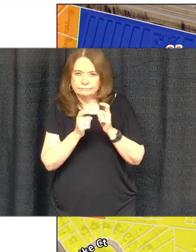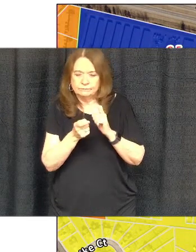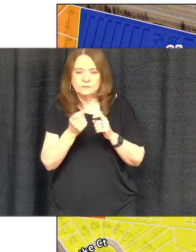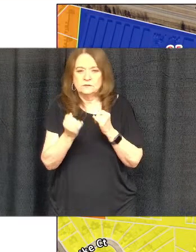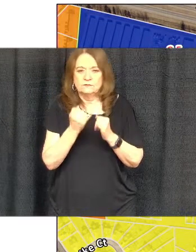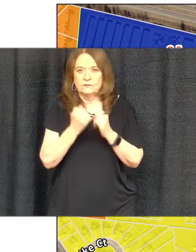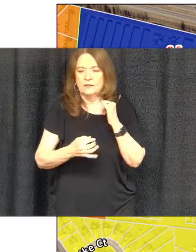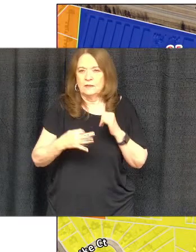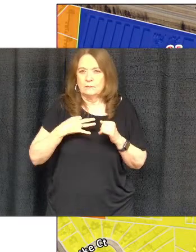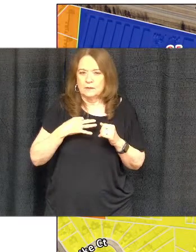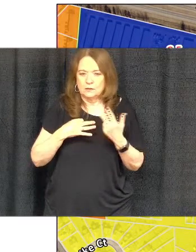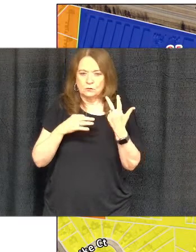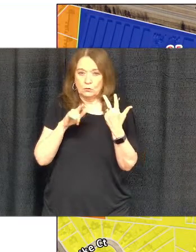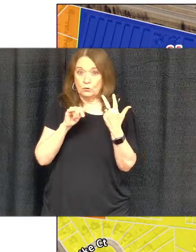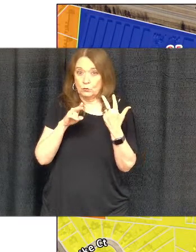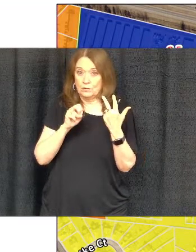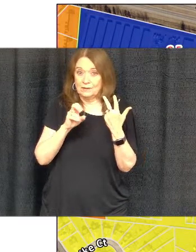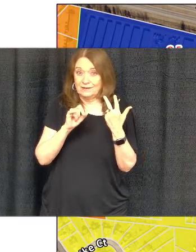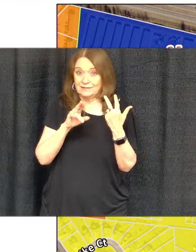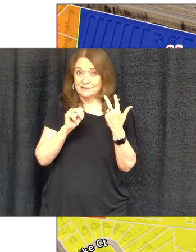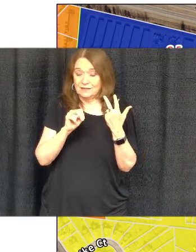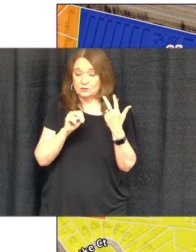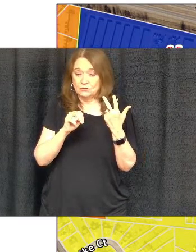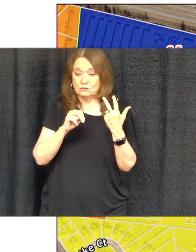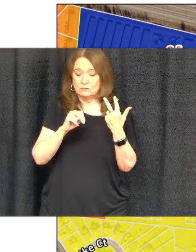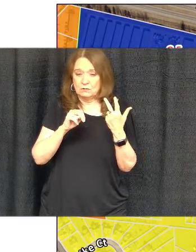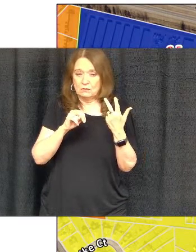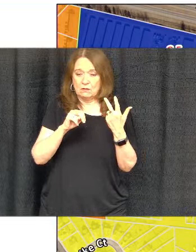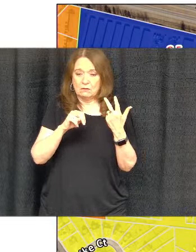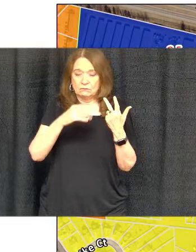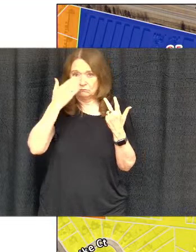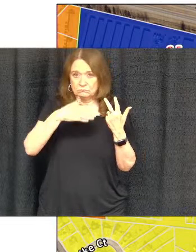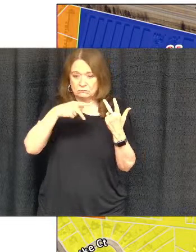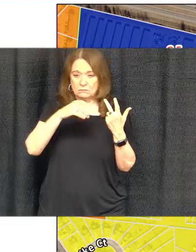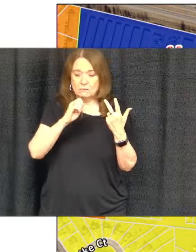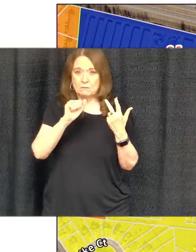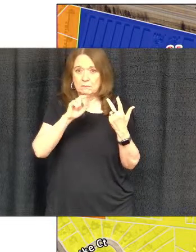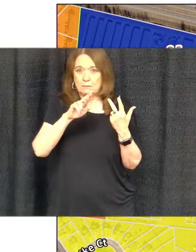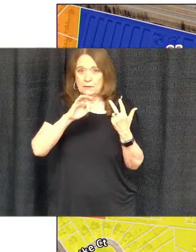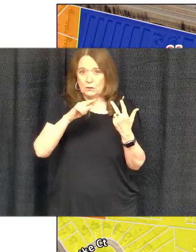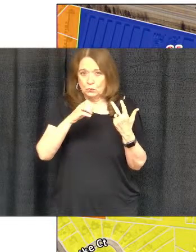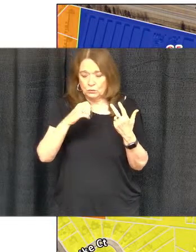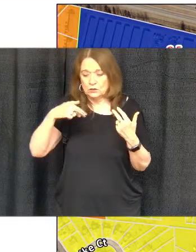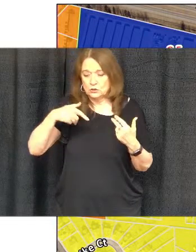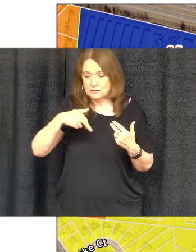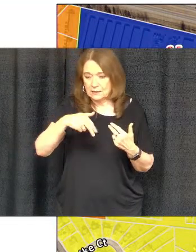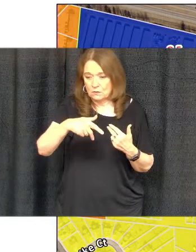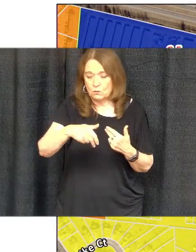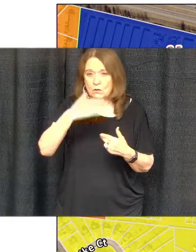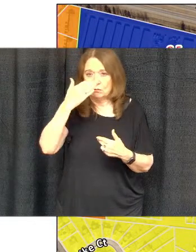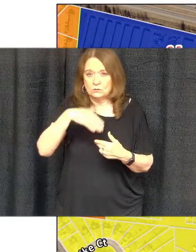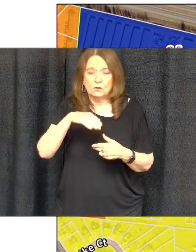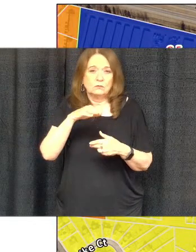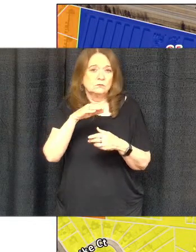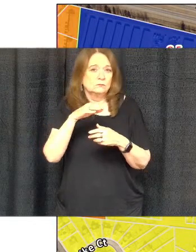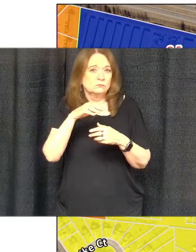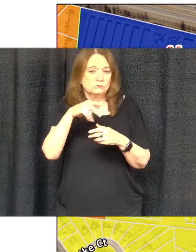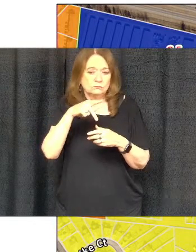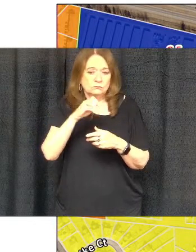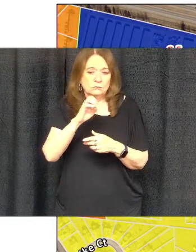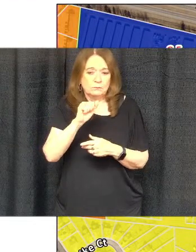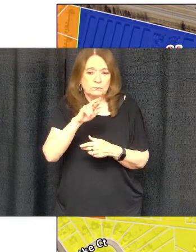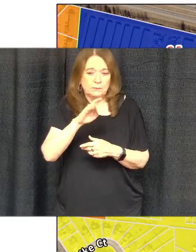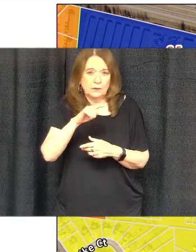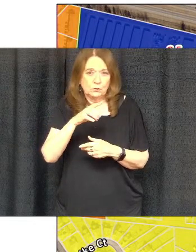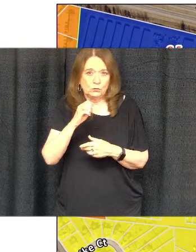A 3-lane section along the owner's frontage on Pea Ridge Road, sidewalk along the owner's frontage of Pea Ridge Road,